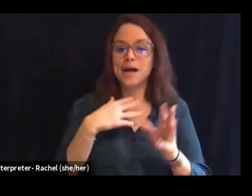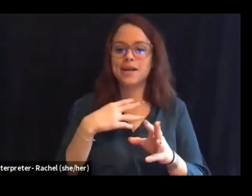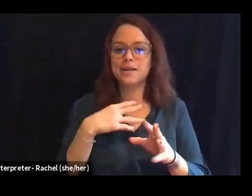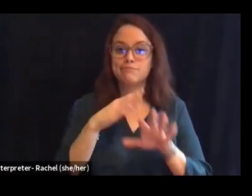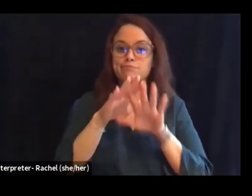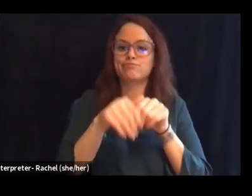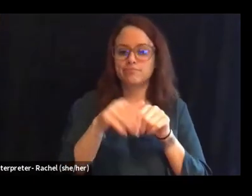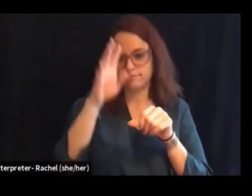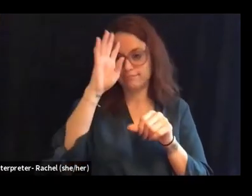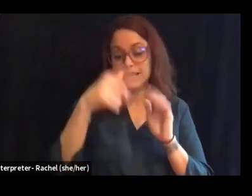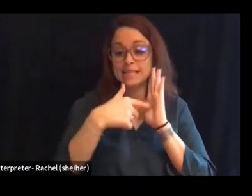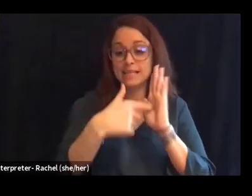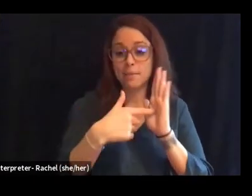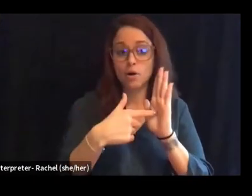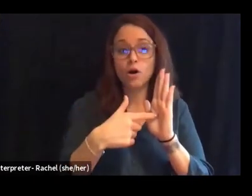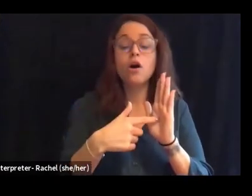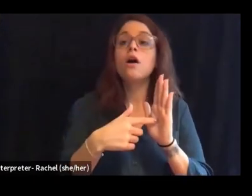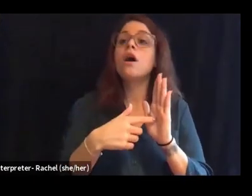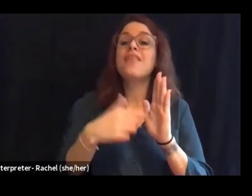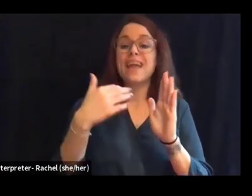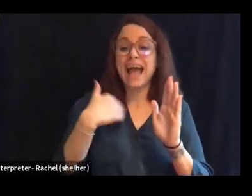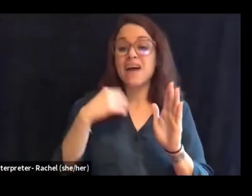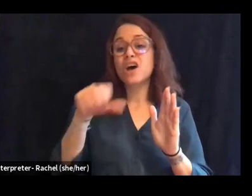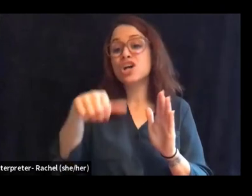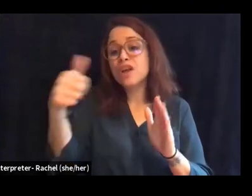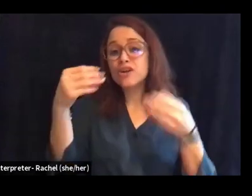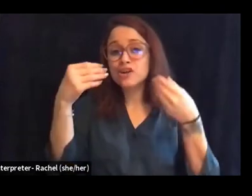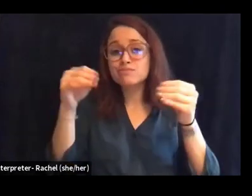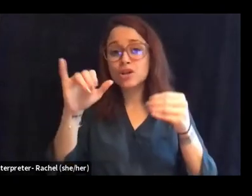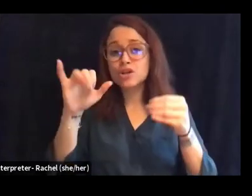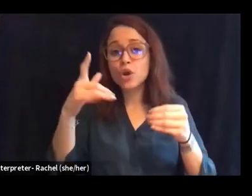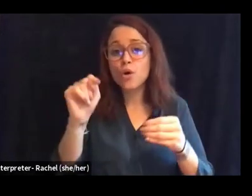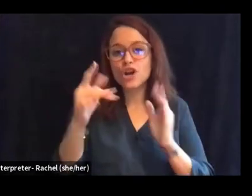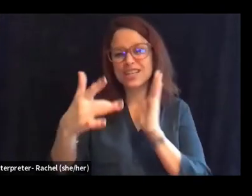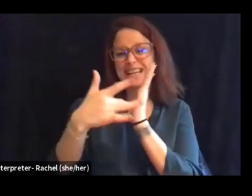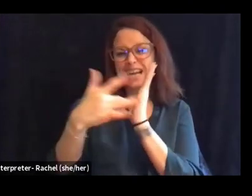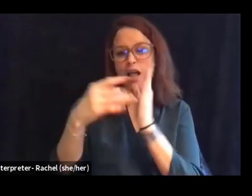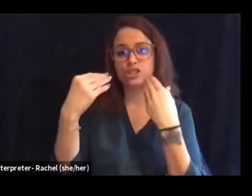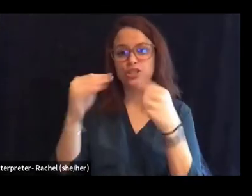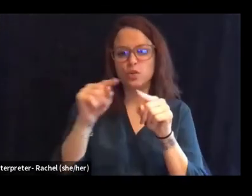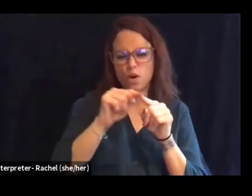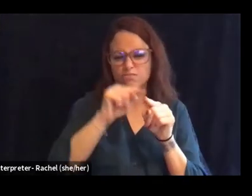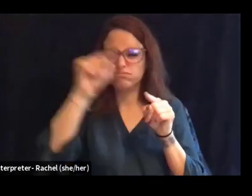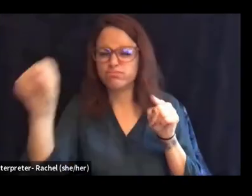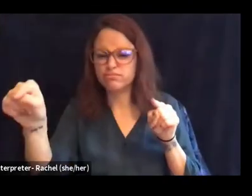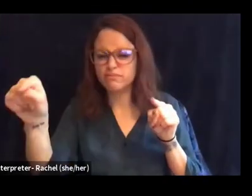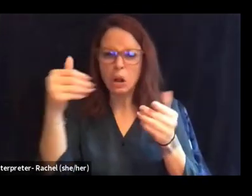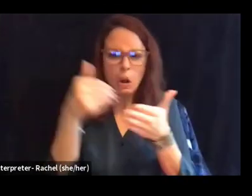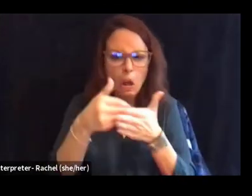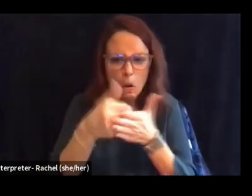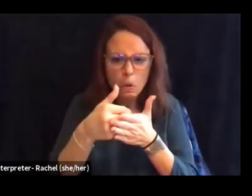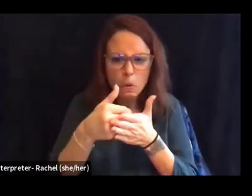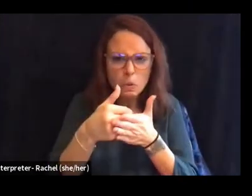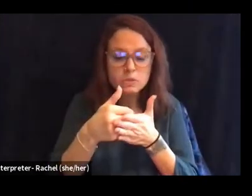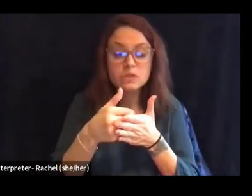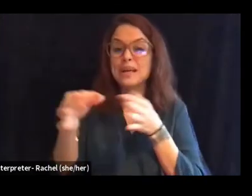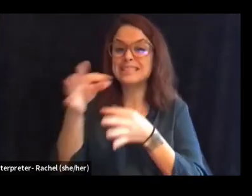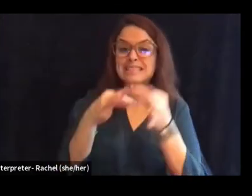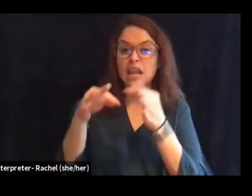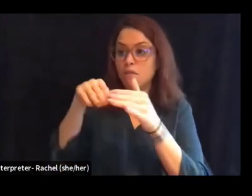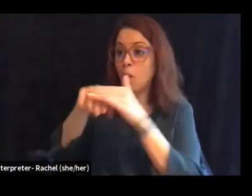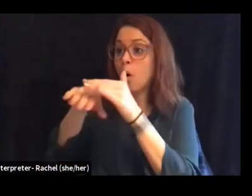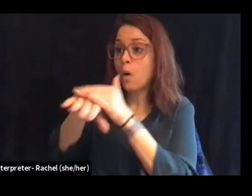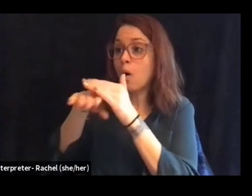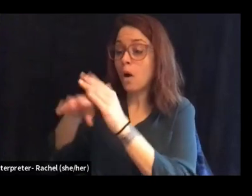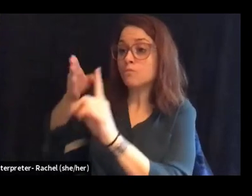far away called Yogurt Technology, right? And so we want to get these customers to change from Yogurt Tech to Yum